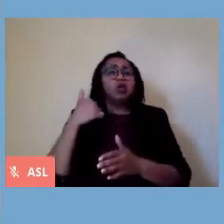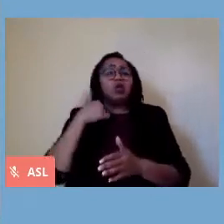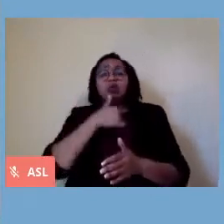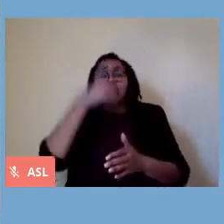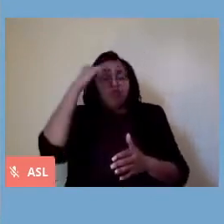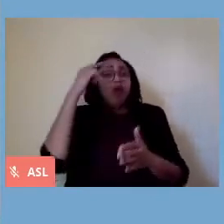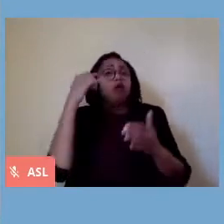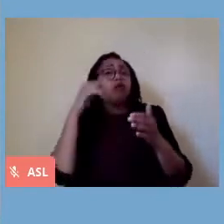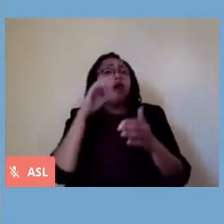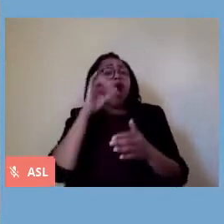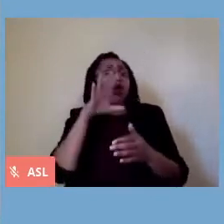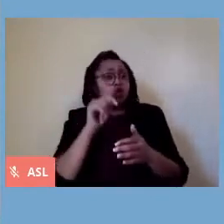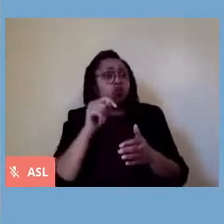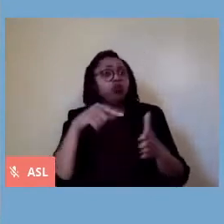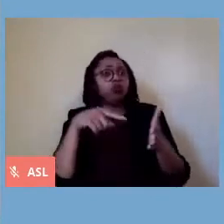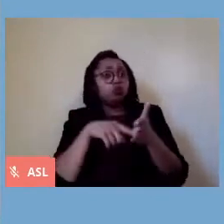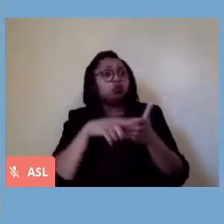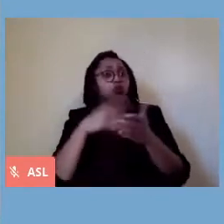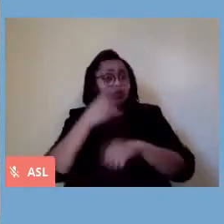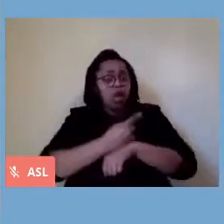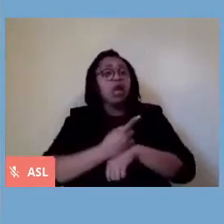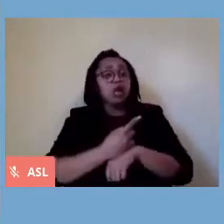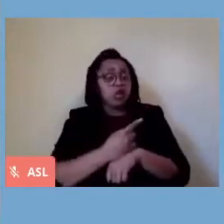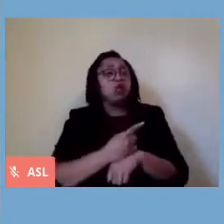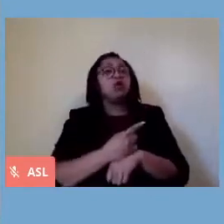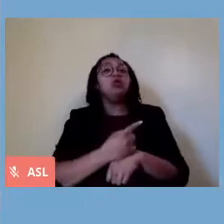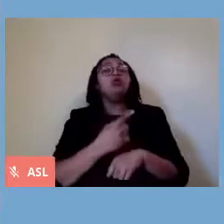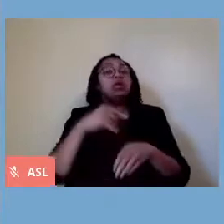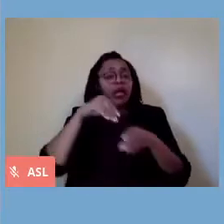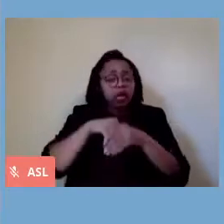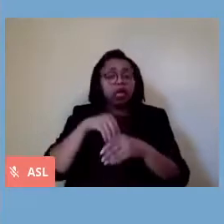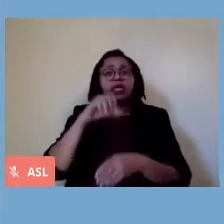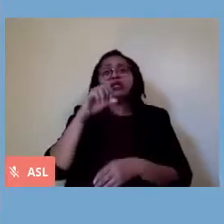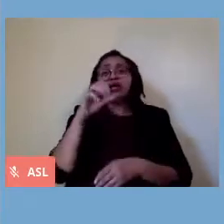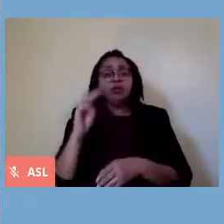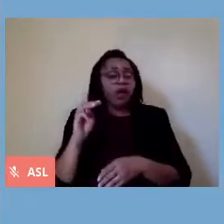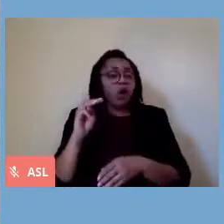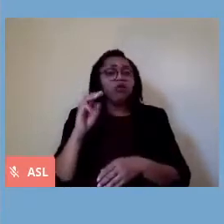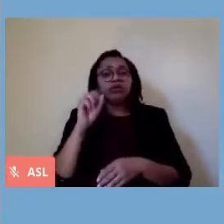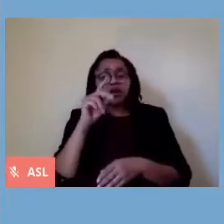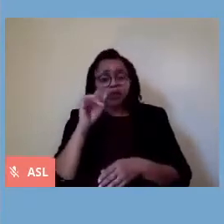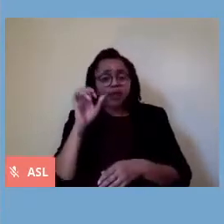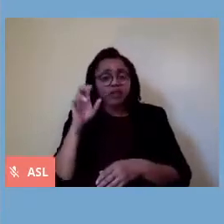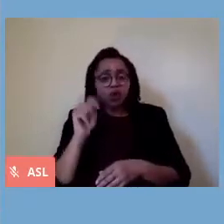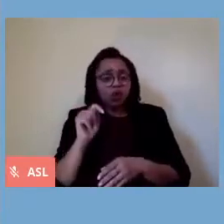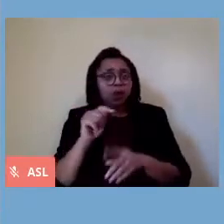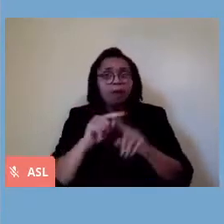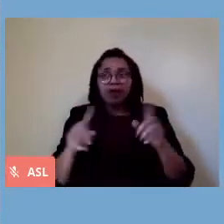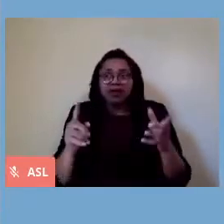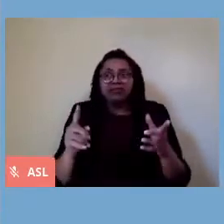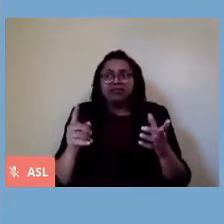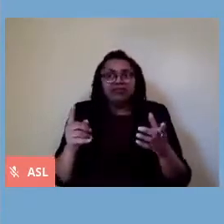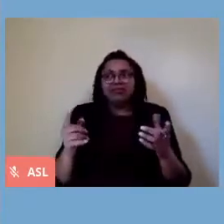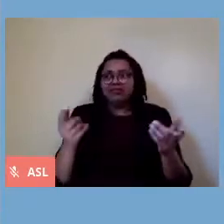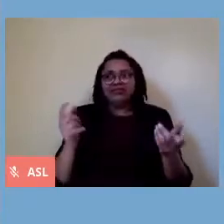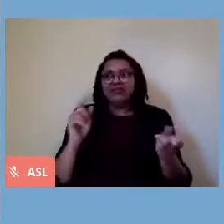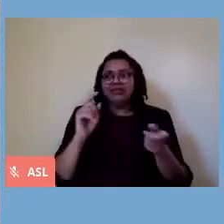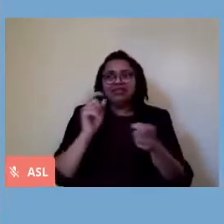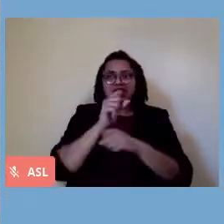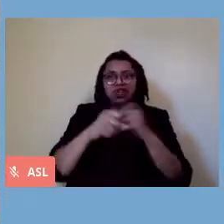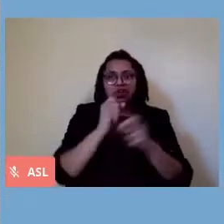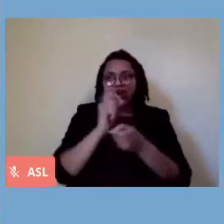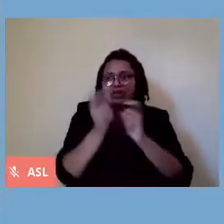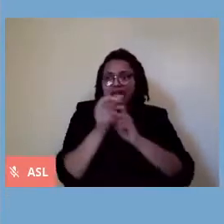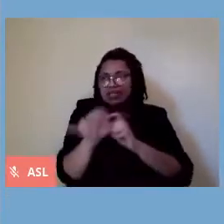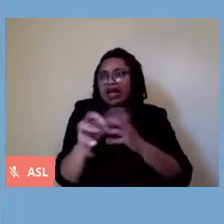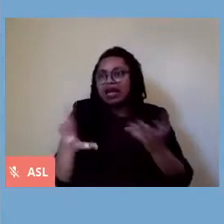Sacramento, fully plotting and planning implementation. Well, as we all know, this has been a challenging year that